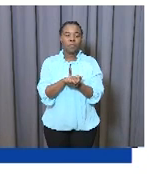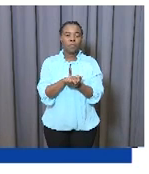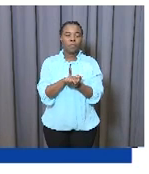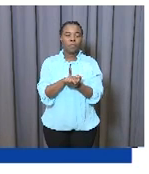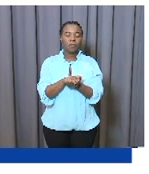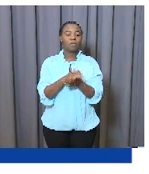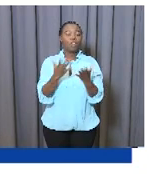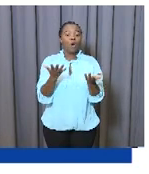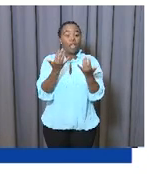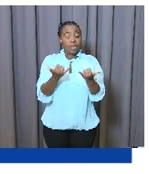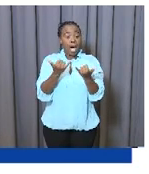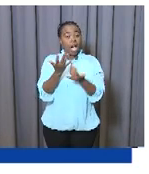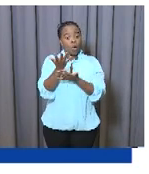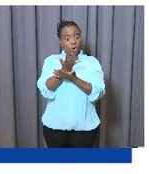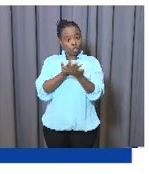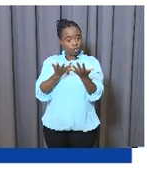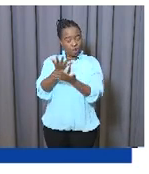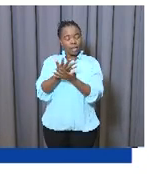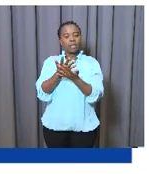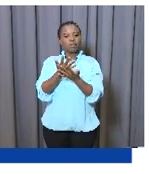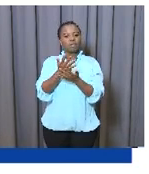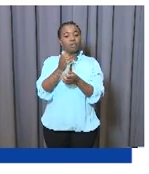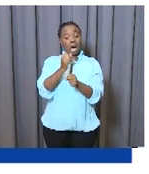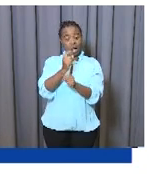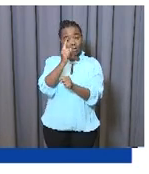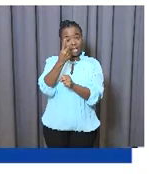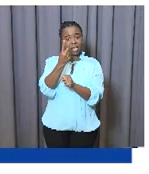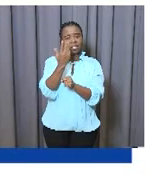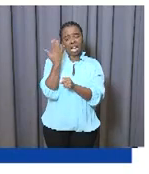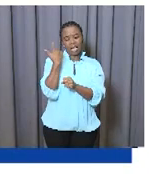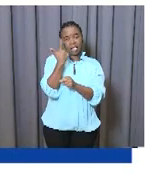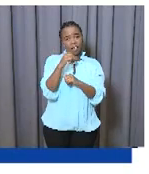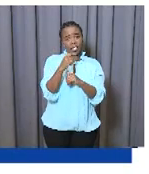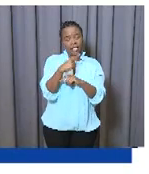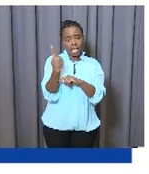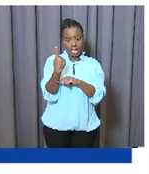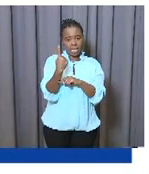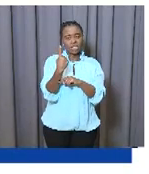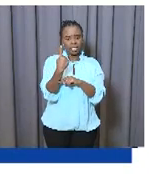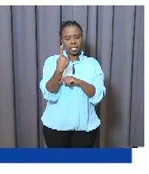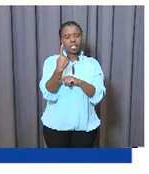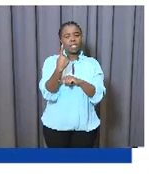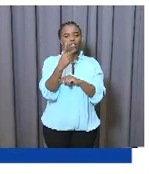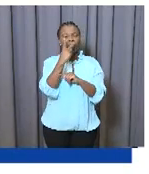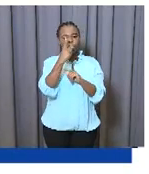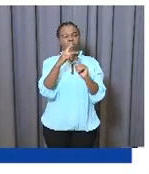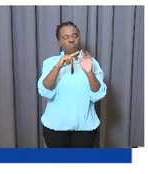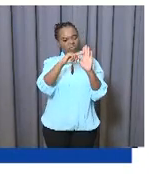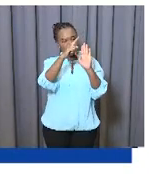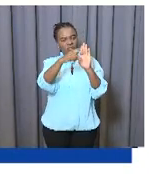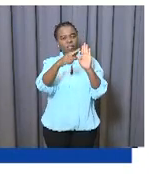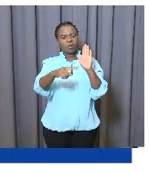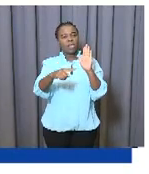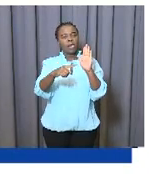So we share with you also, this is the curve in Gauteng in the last 7 days. You would see coming from